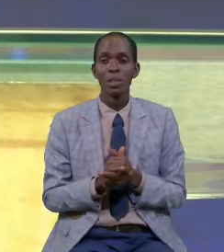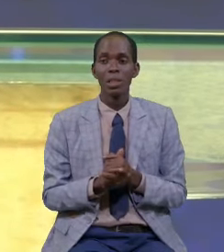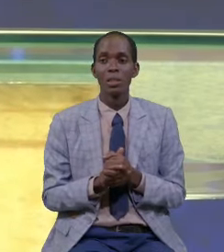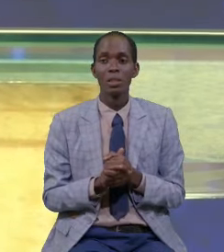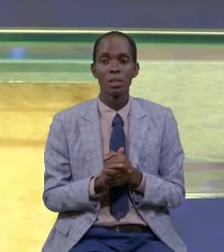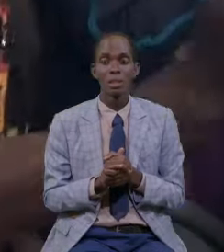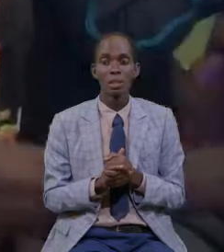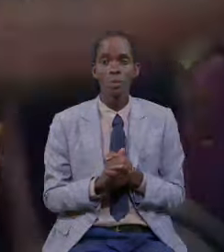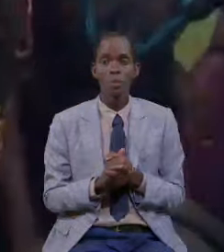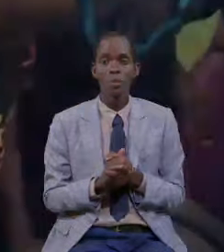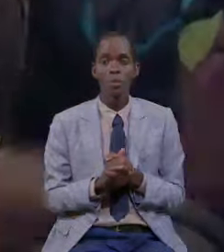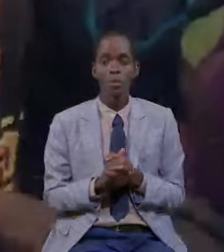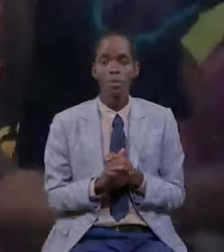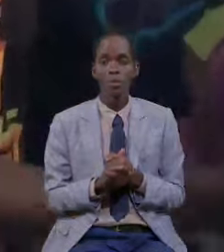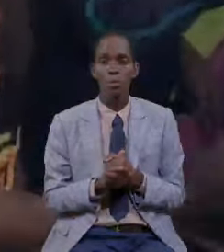The cords